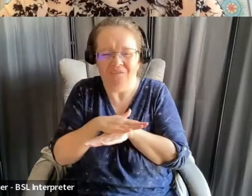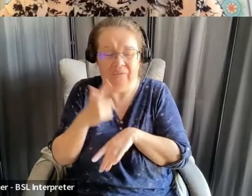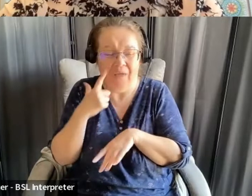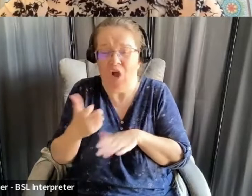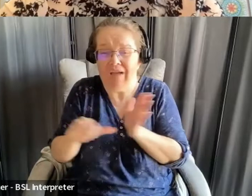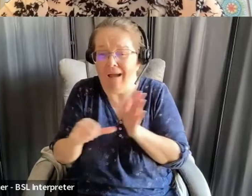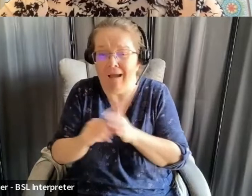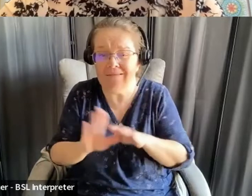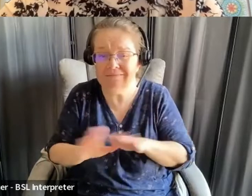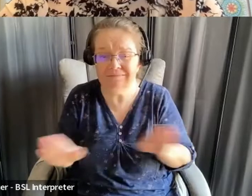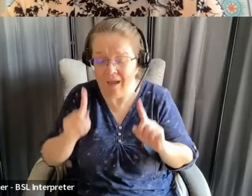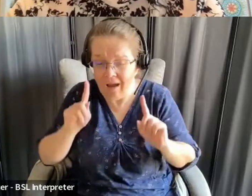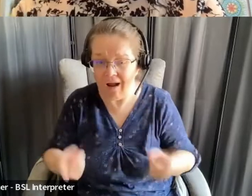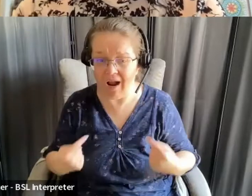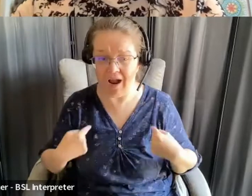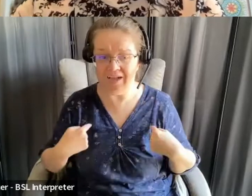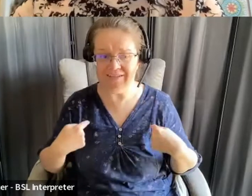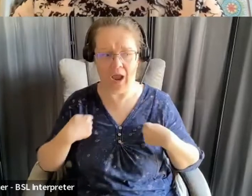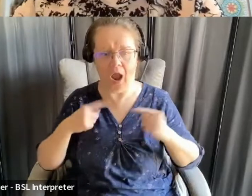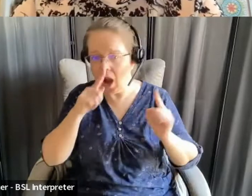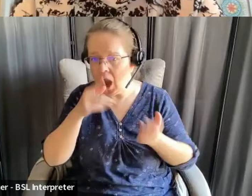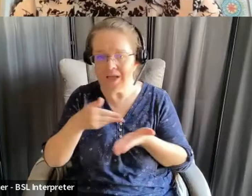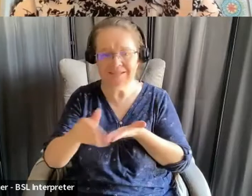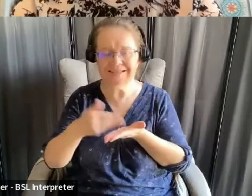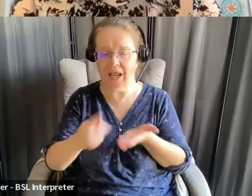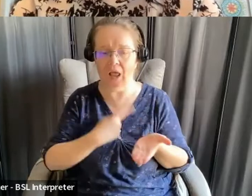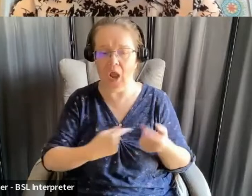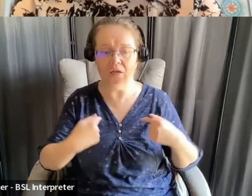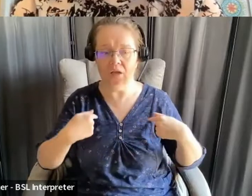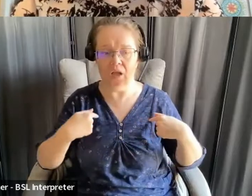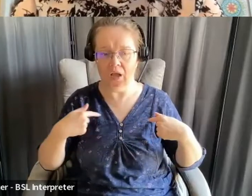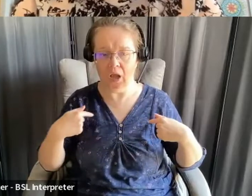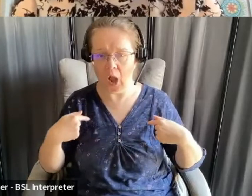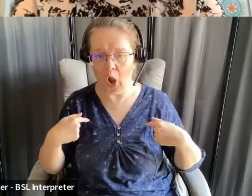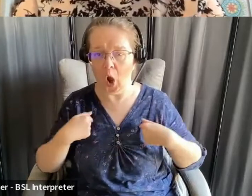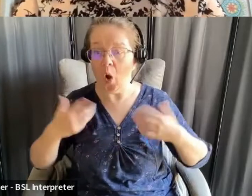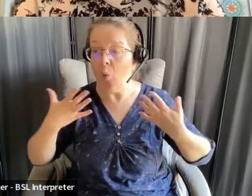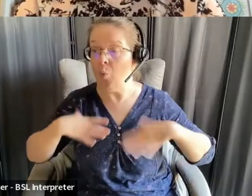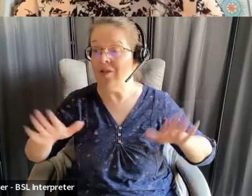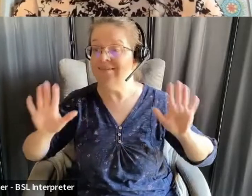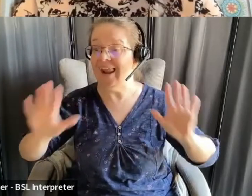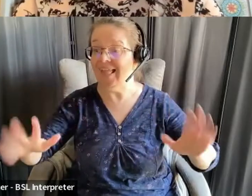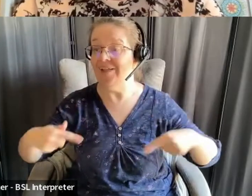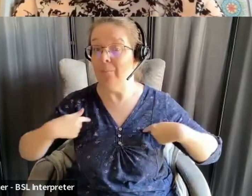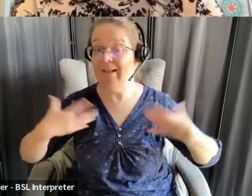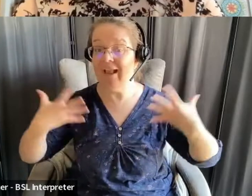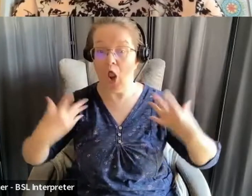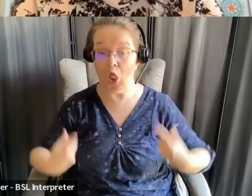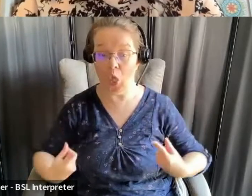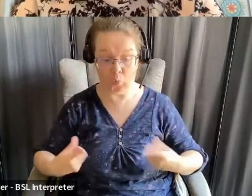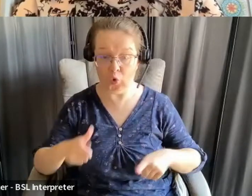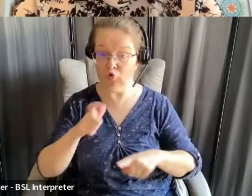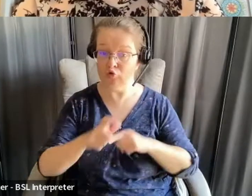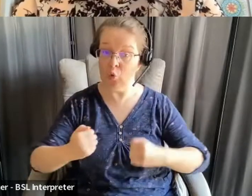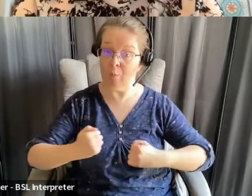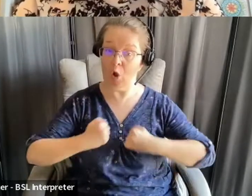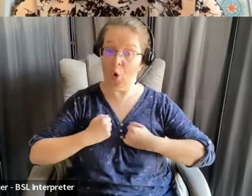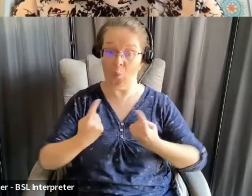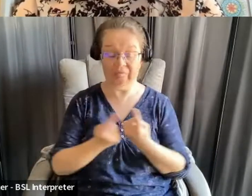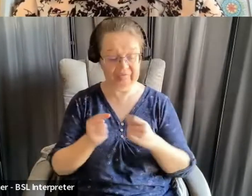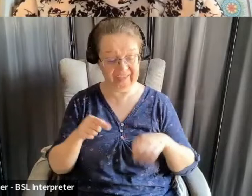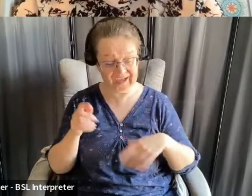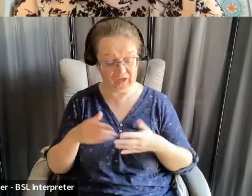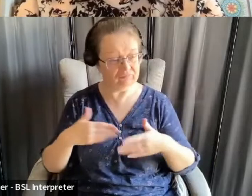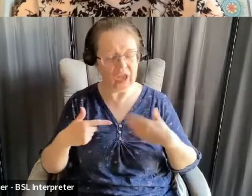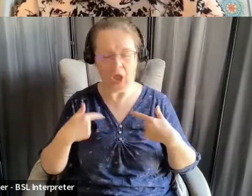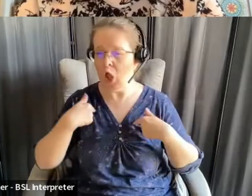someone, who is neurodiverse. I just wanted to be left alone to do my own thing. I didn't actually want to be engaged in